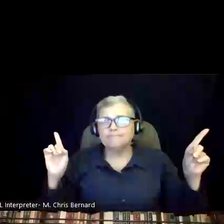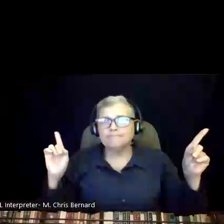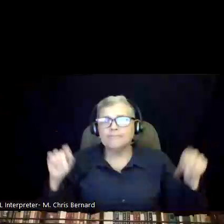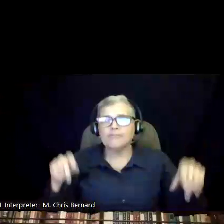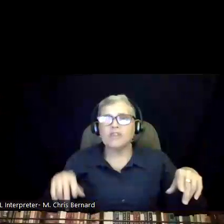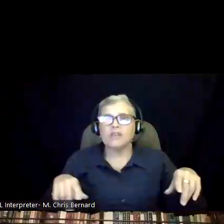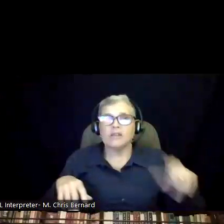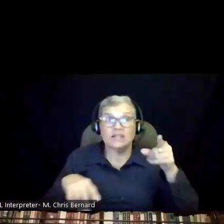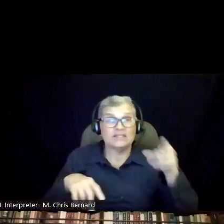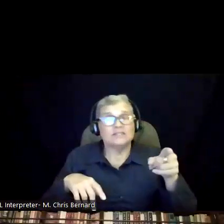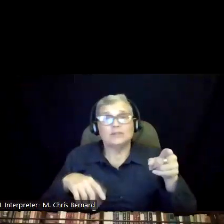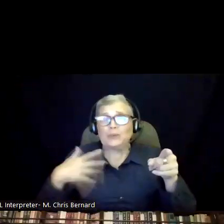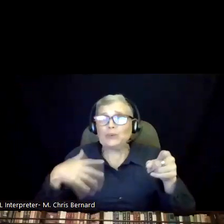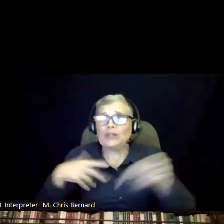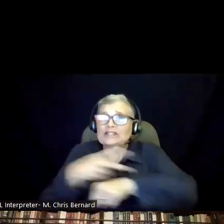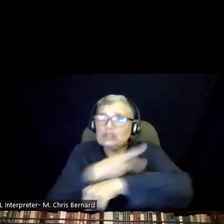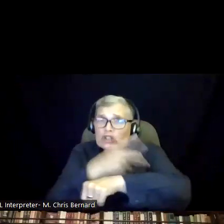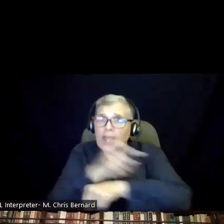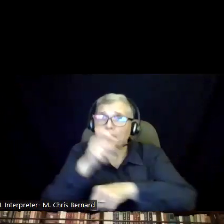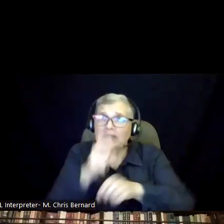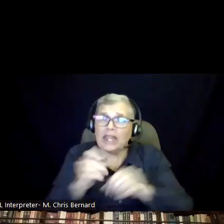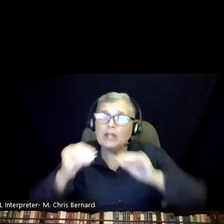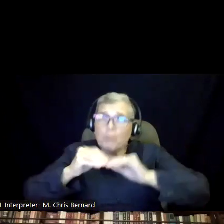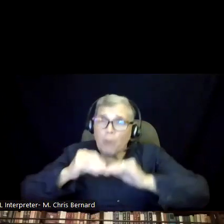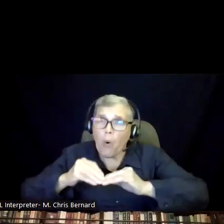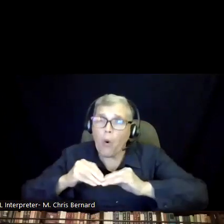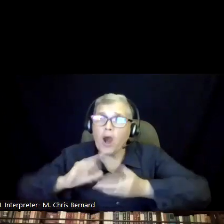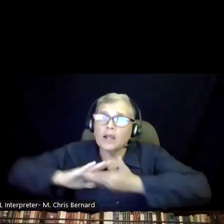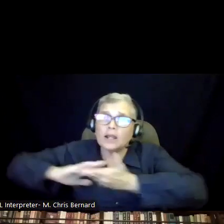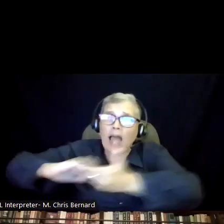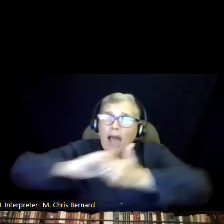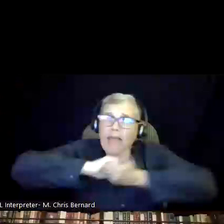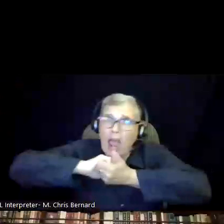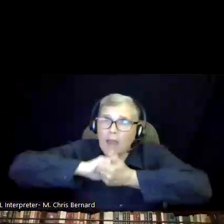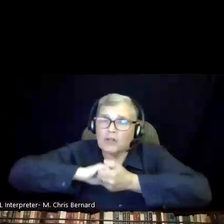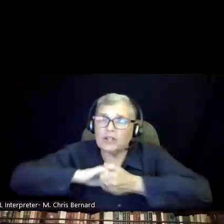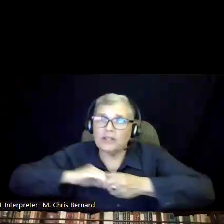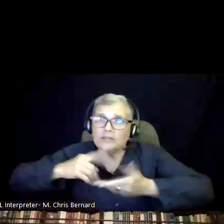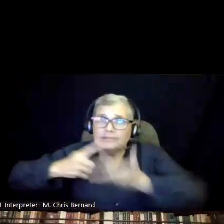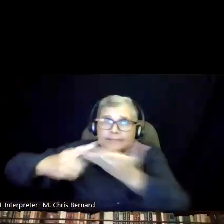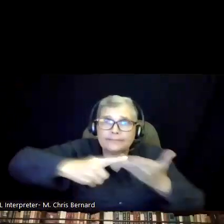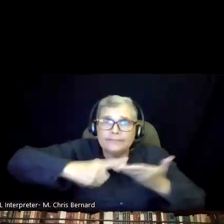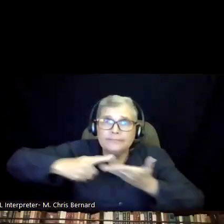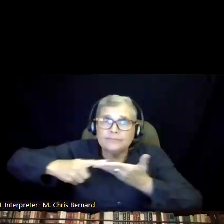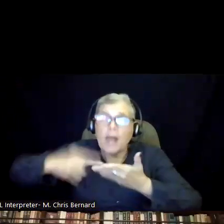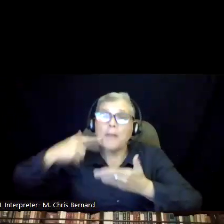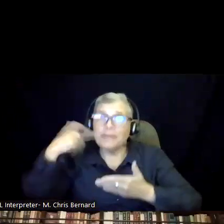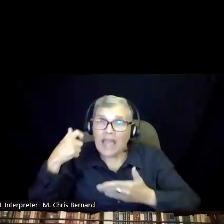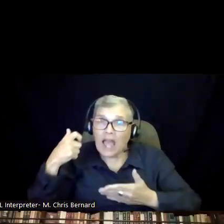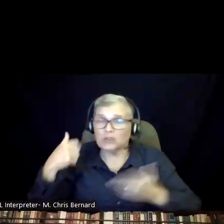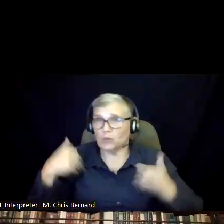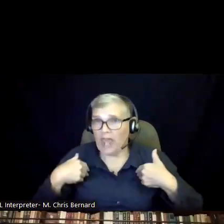in desperate need of more collaborative conservation. They offer us both new challenges, but also new